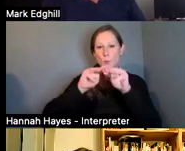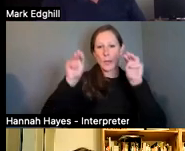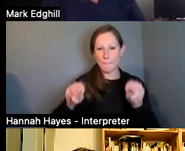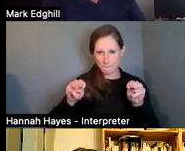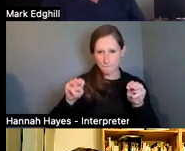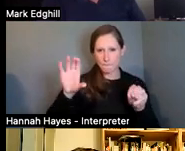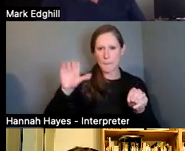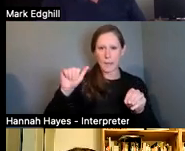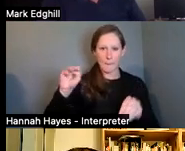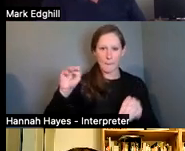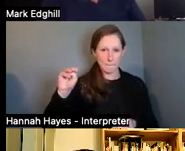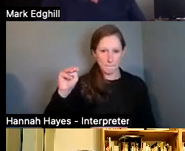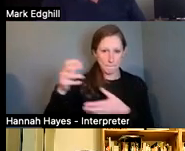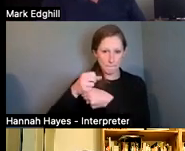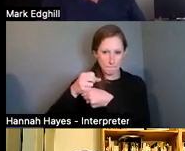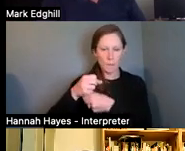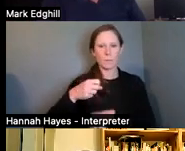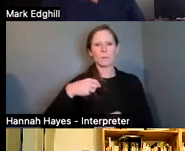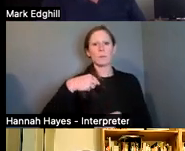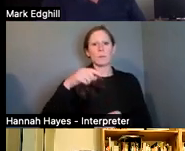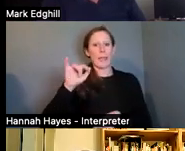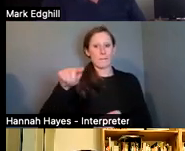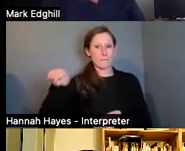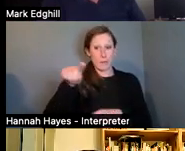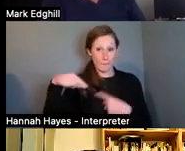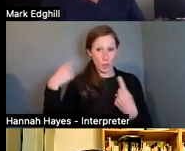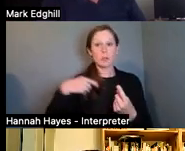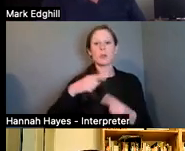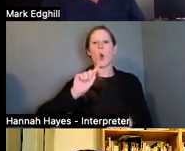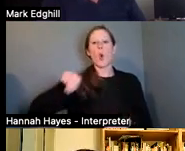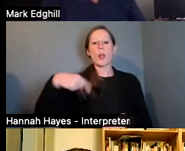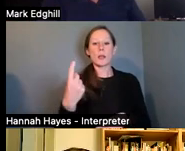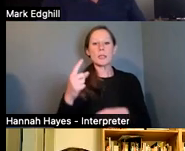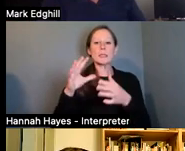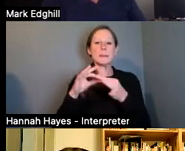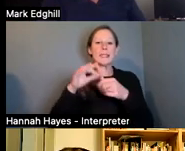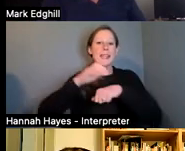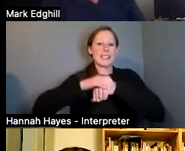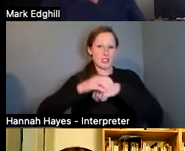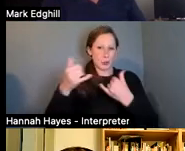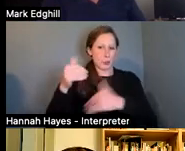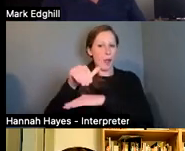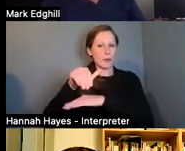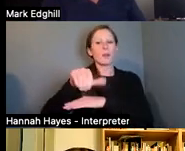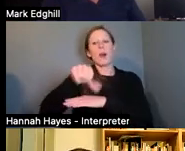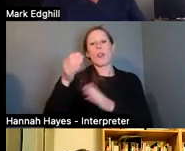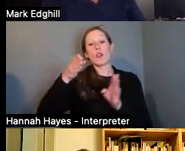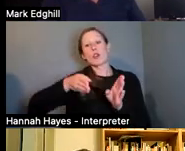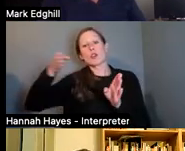And if you ever, I am the only one who should be speaking in English tonight. The rest will be in American Sign